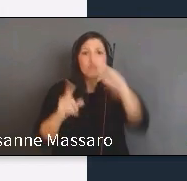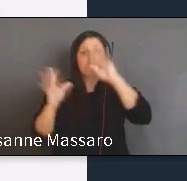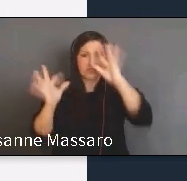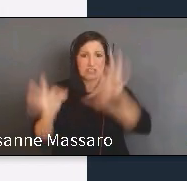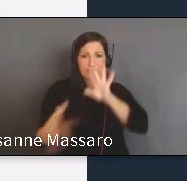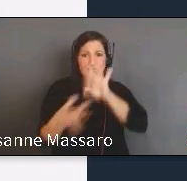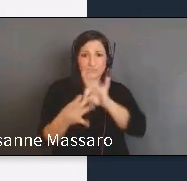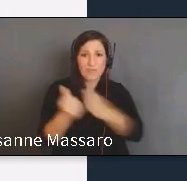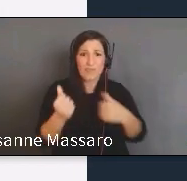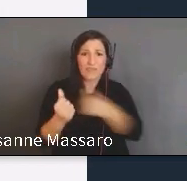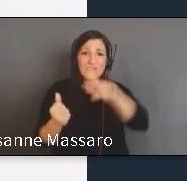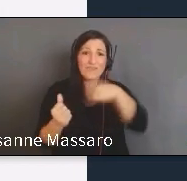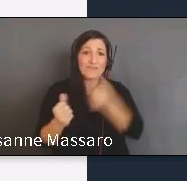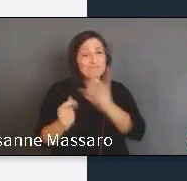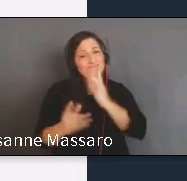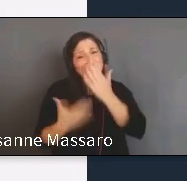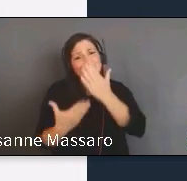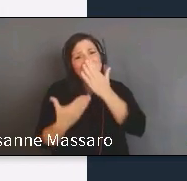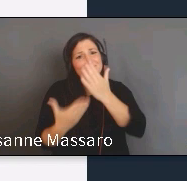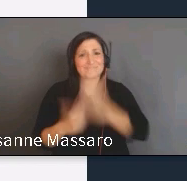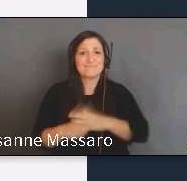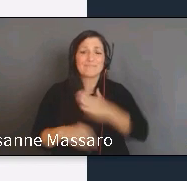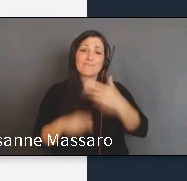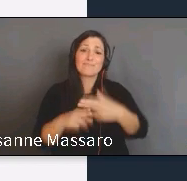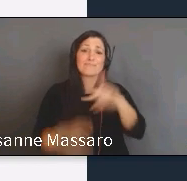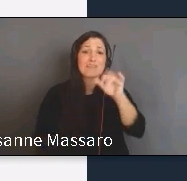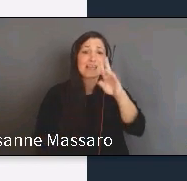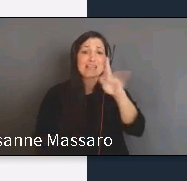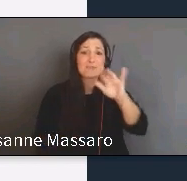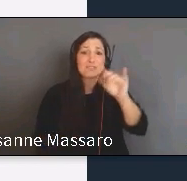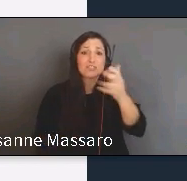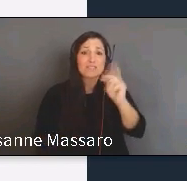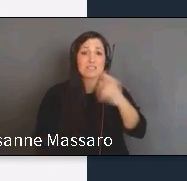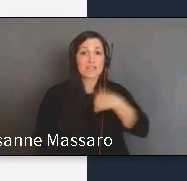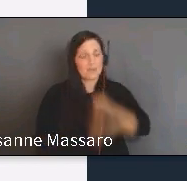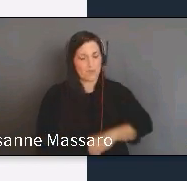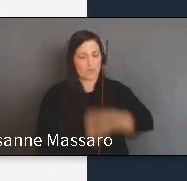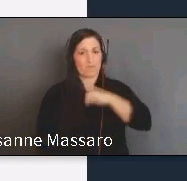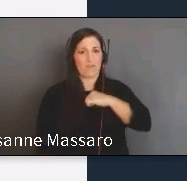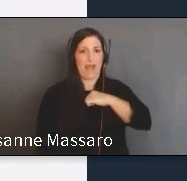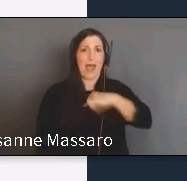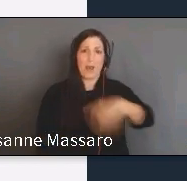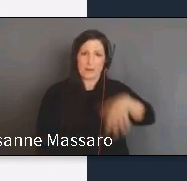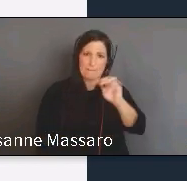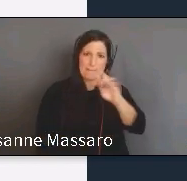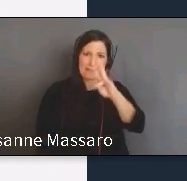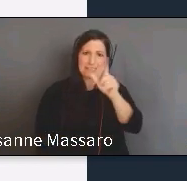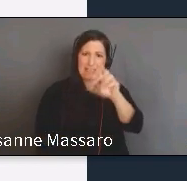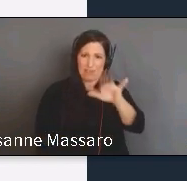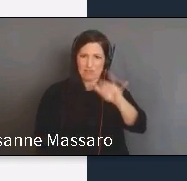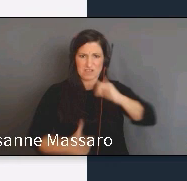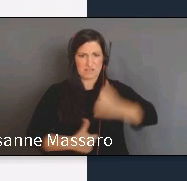grateful. My name is Libby Jackson. I am a very proud military spouse and military mom. I joined